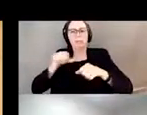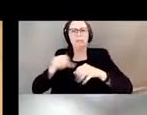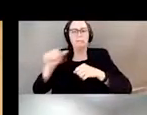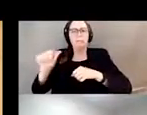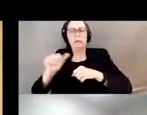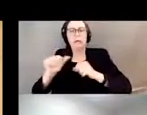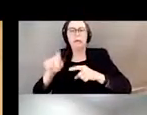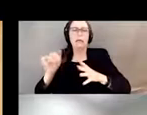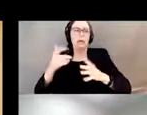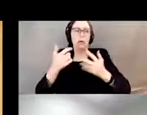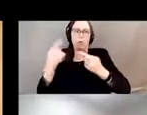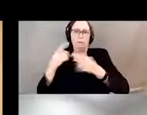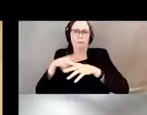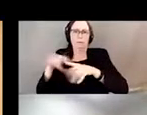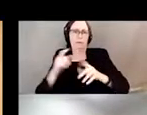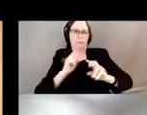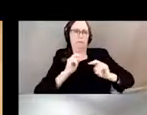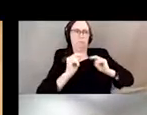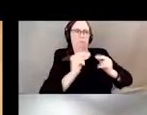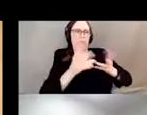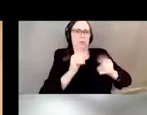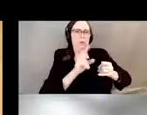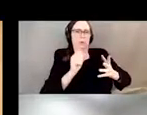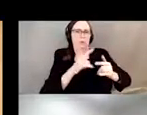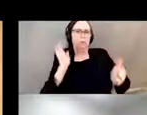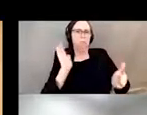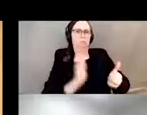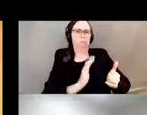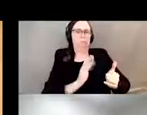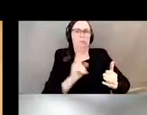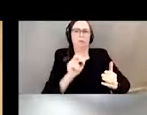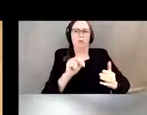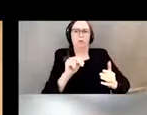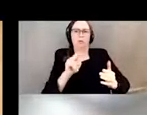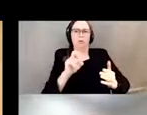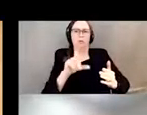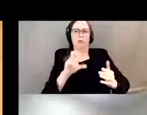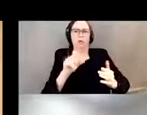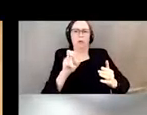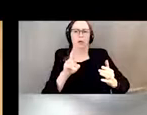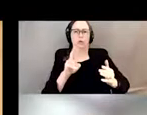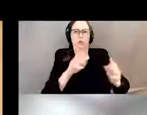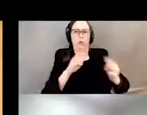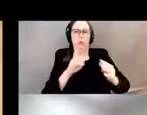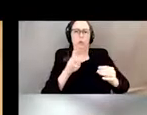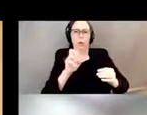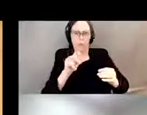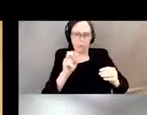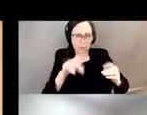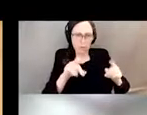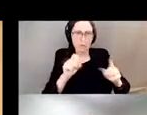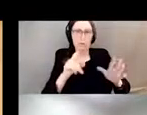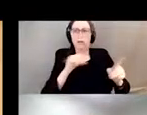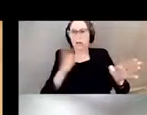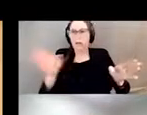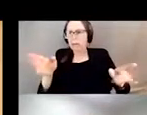States in order to draw down nuclear weapons stockpiles. He's also the one who has to oversee the catastrophe